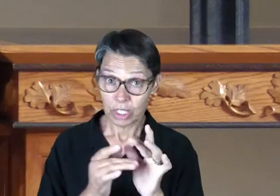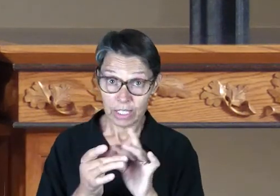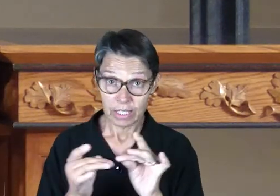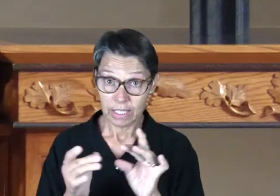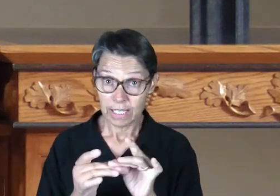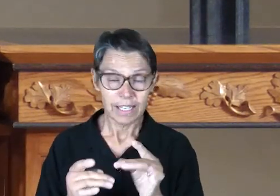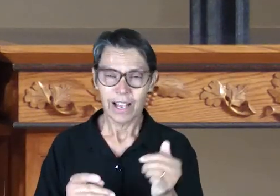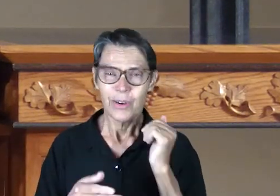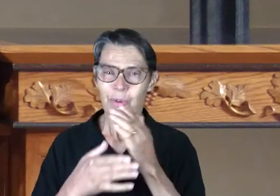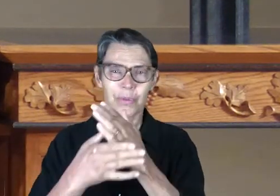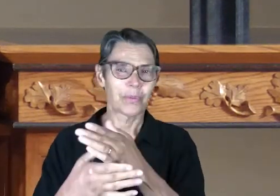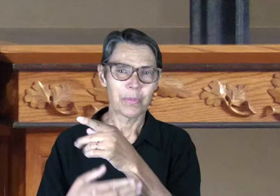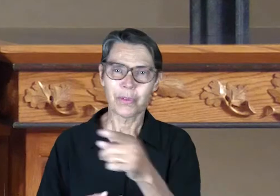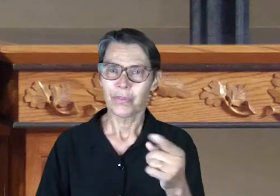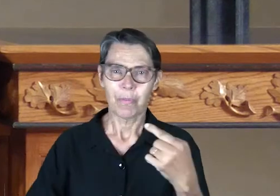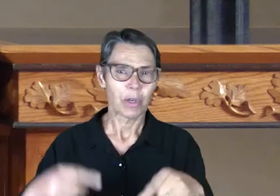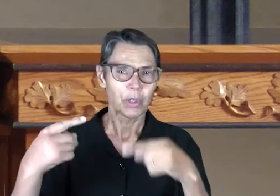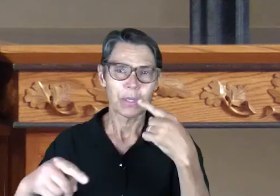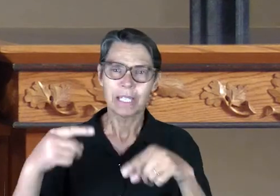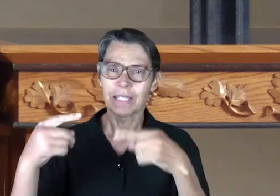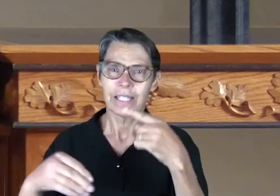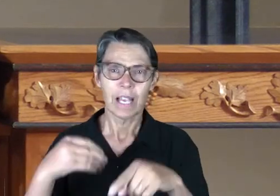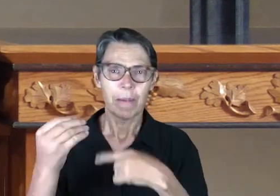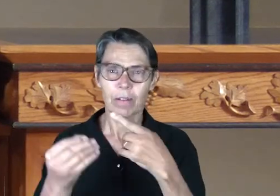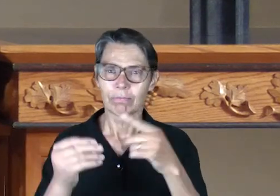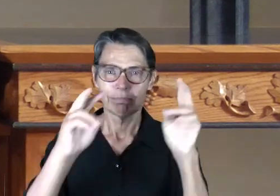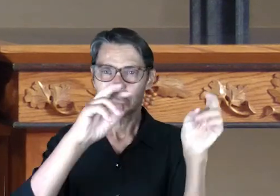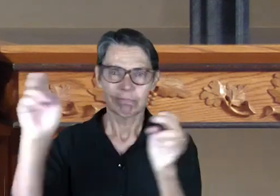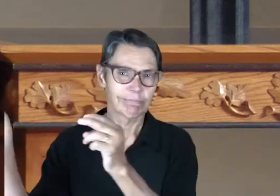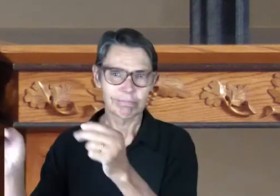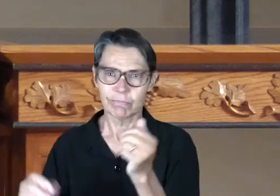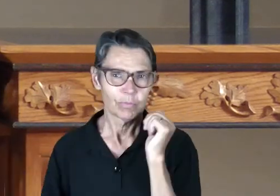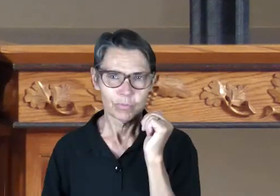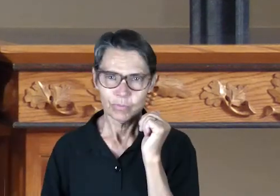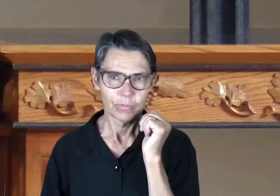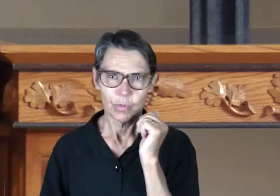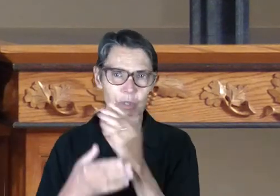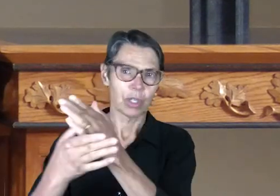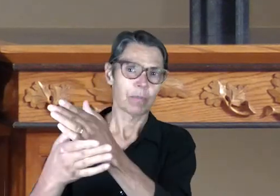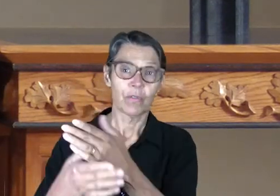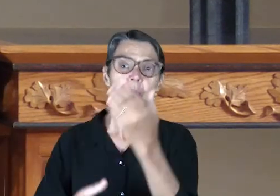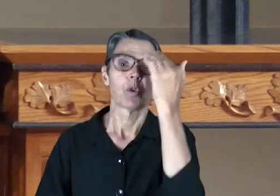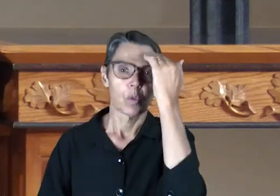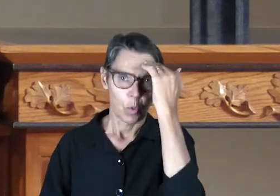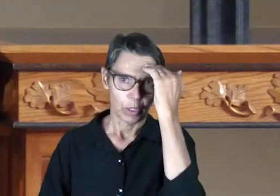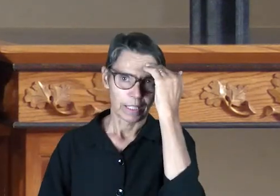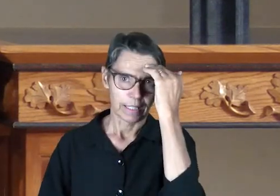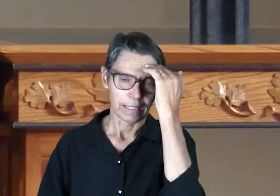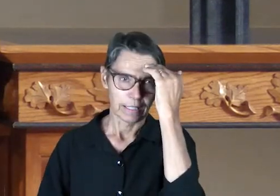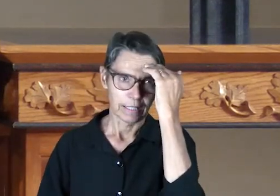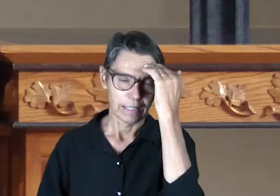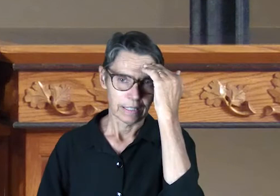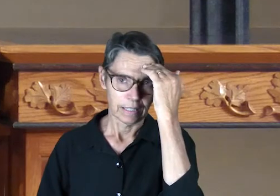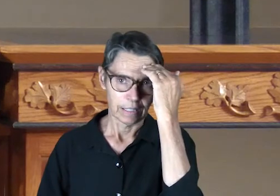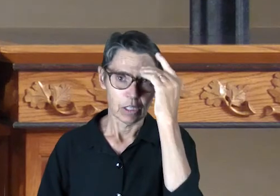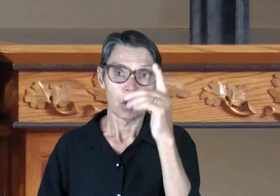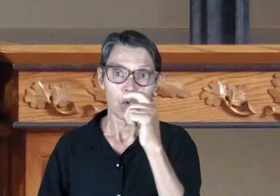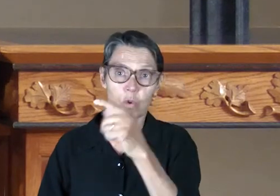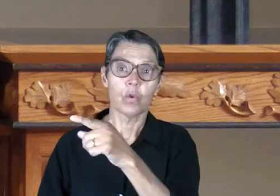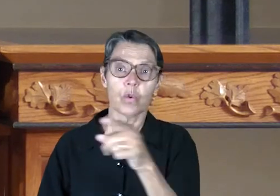And what Jesus is saying is, I can't stop you from arguing about those things. I can't stop you from